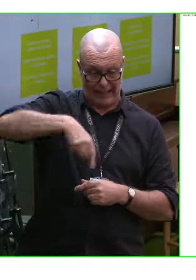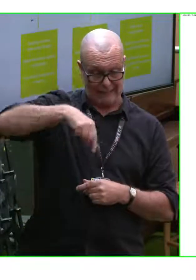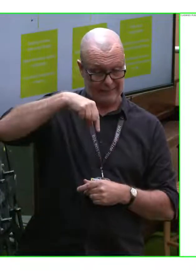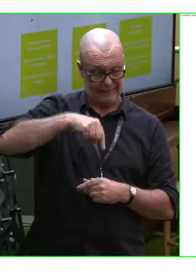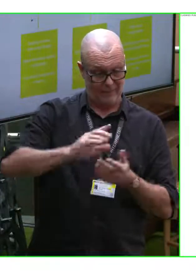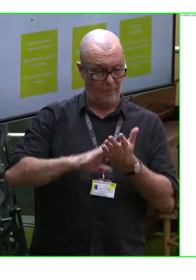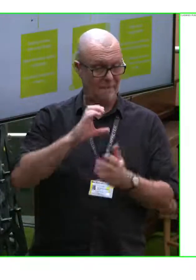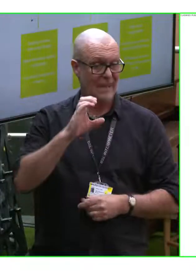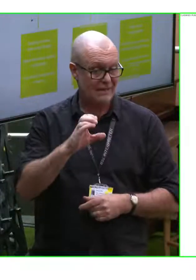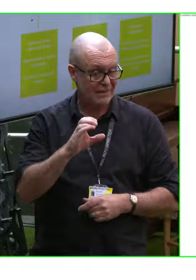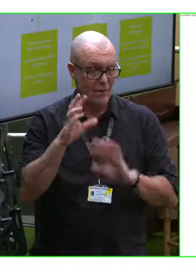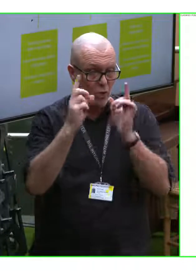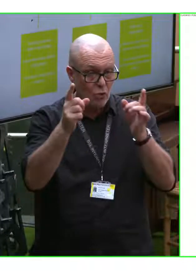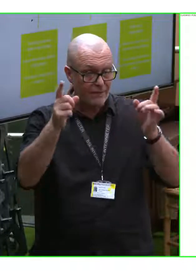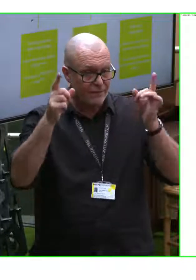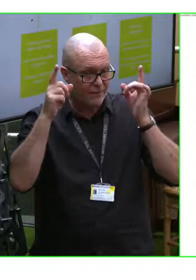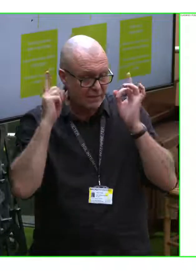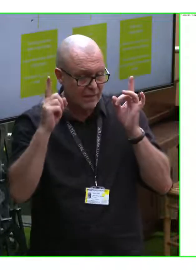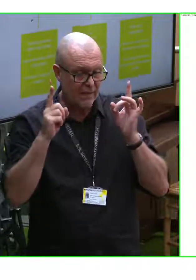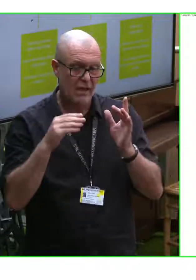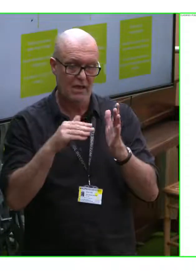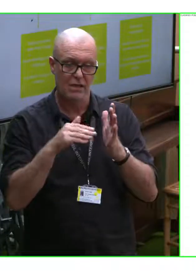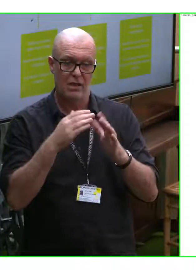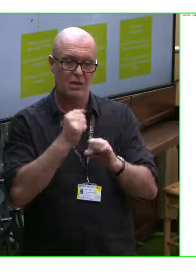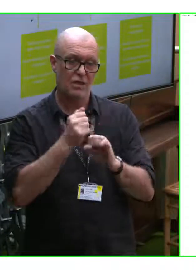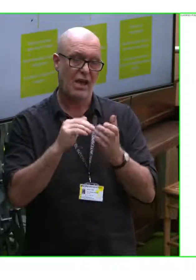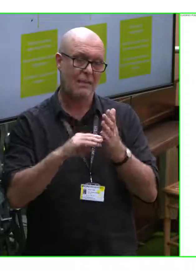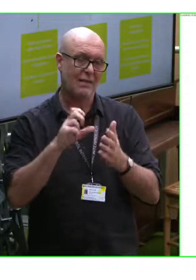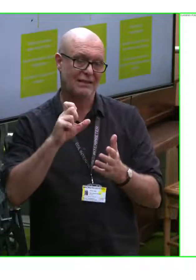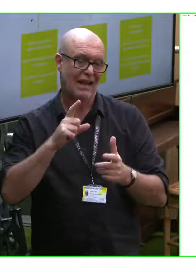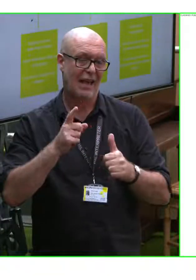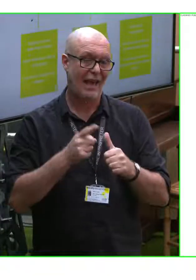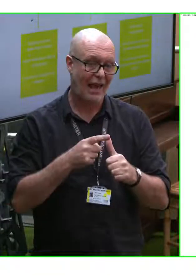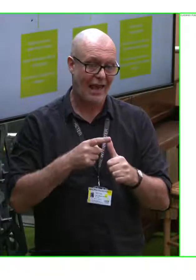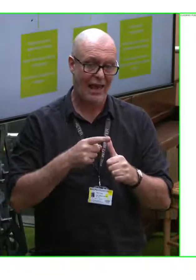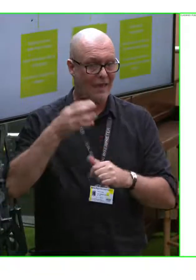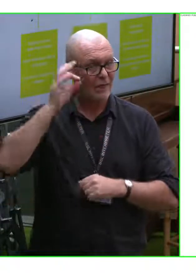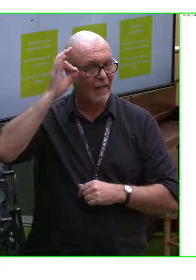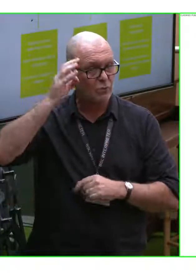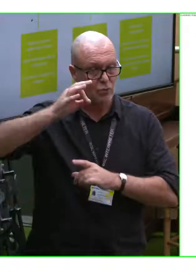it's GMCA, it's a number of different organisations that are coming together to solve that problem.